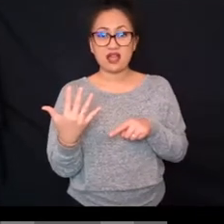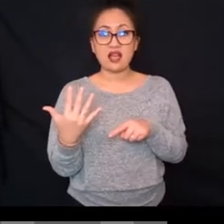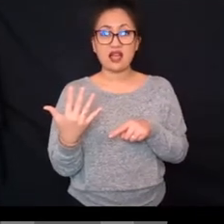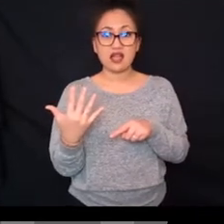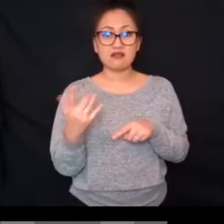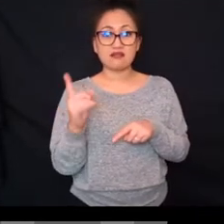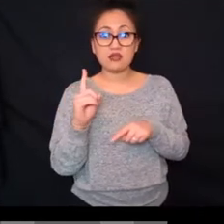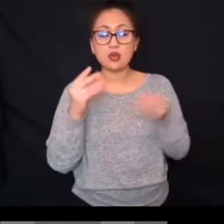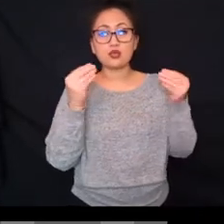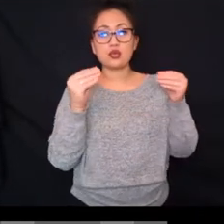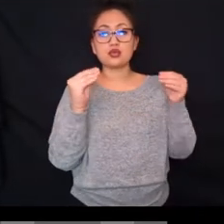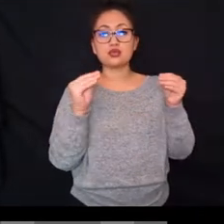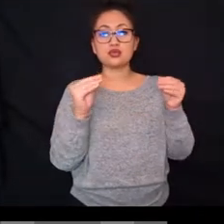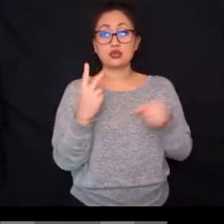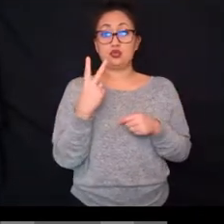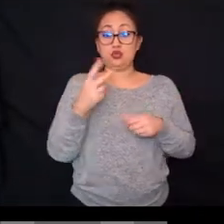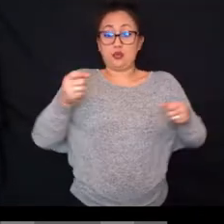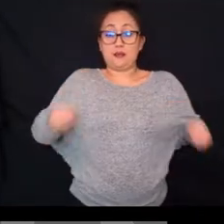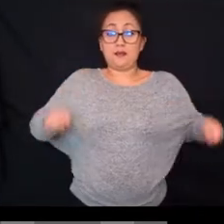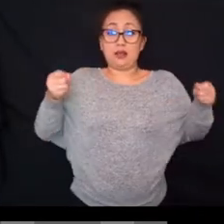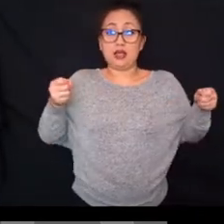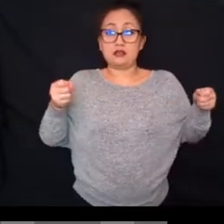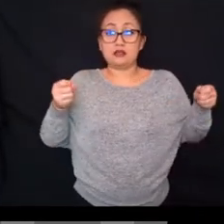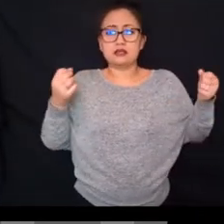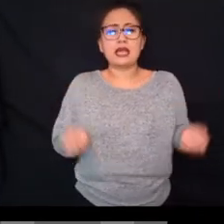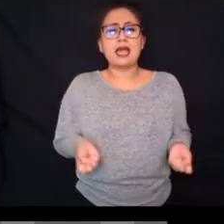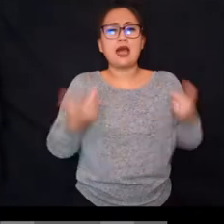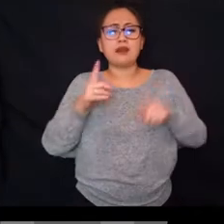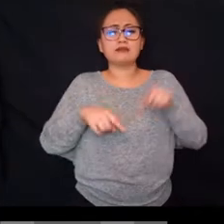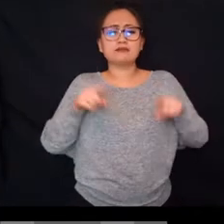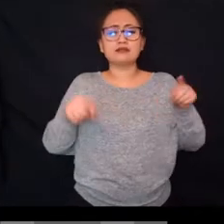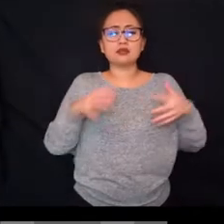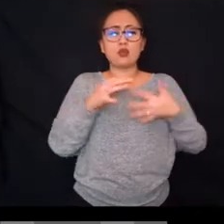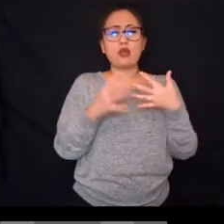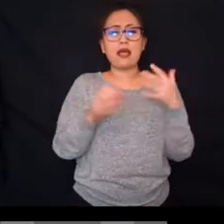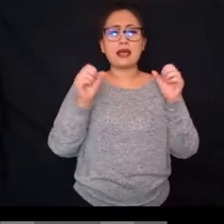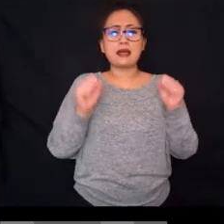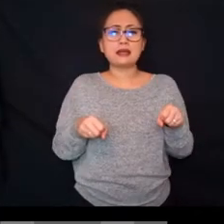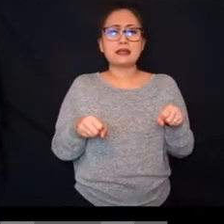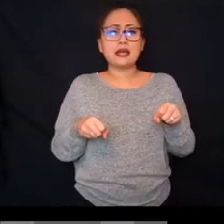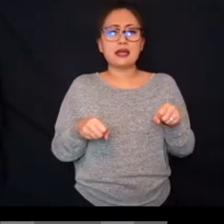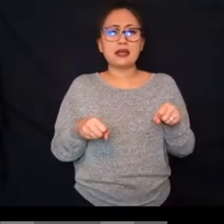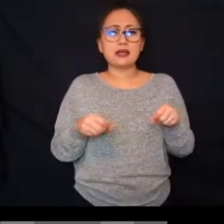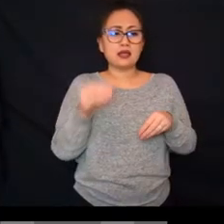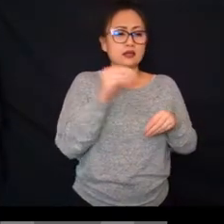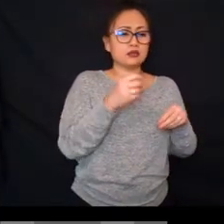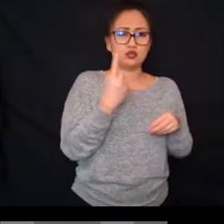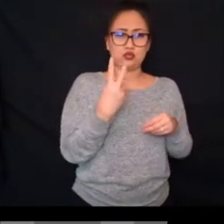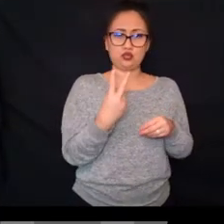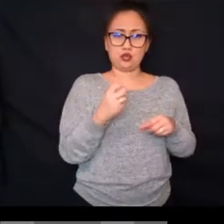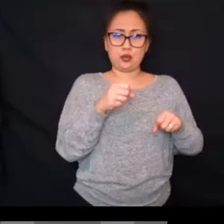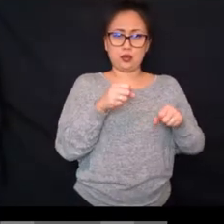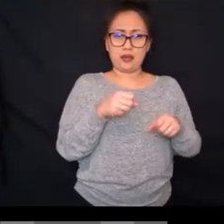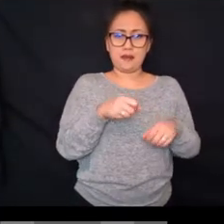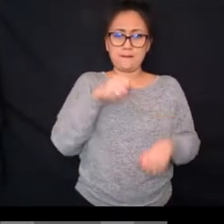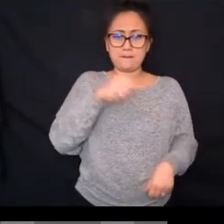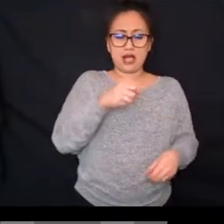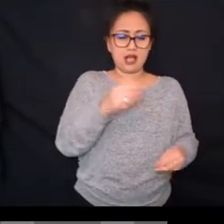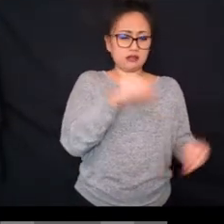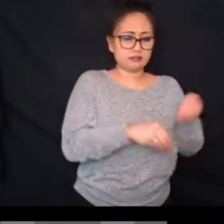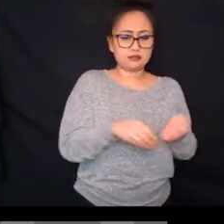had 2 sacks when we walked out. How many different ways could we carry those things out by putting them in our sack? Could you help me figure that one out?